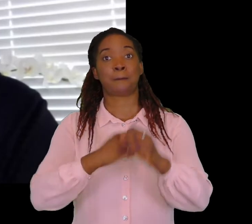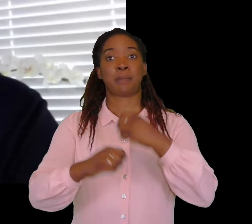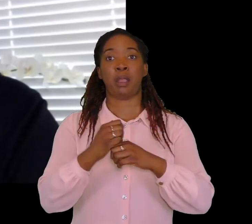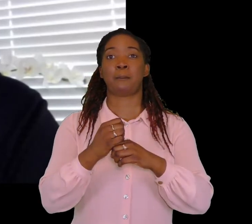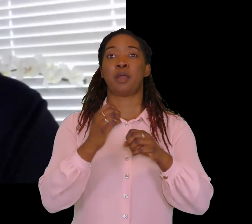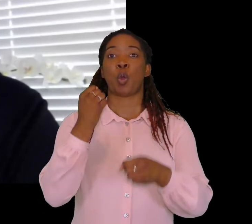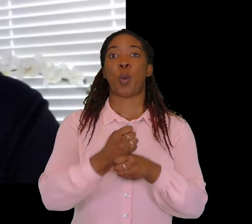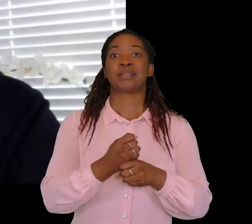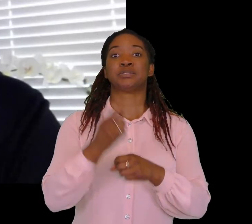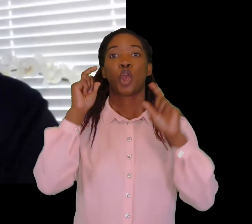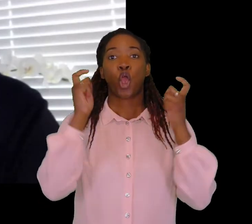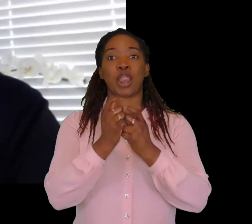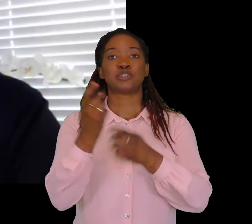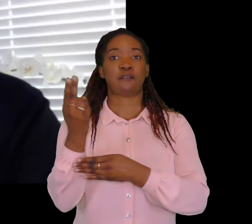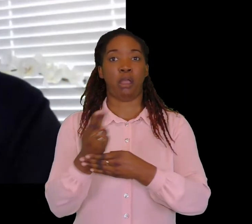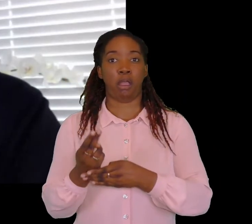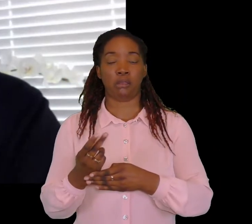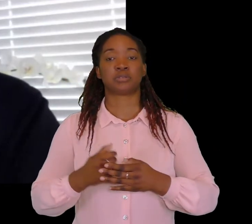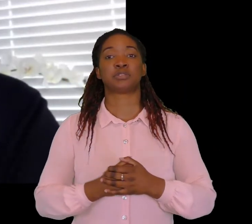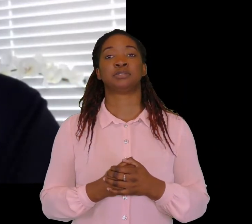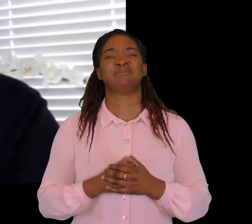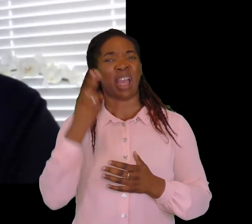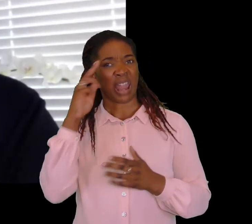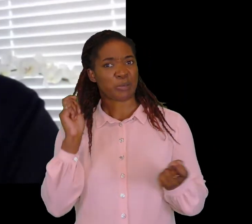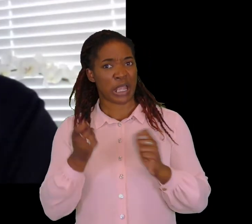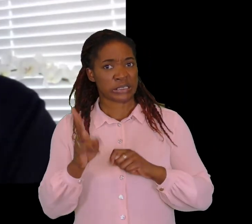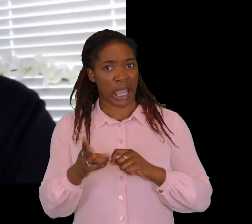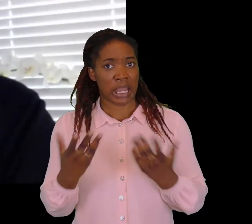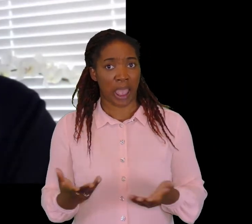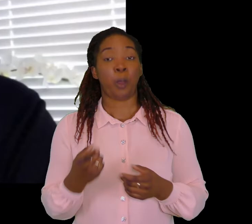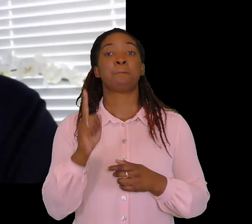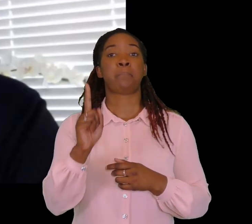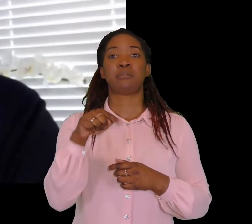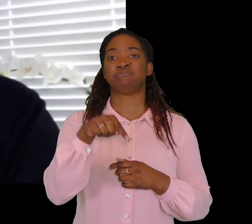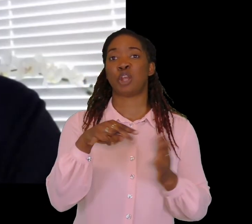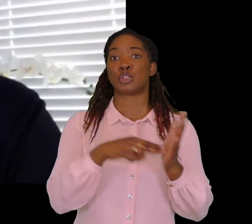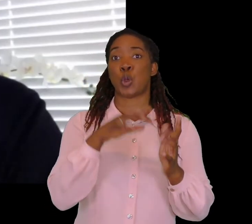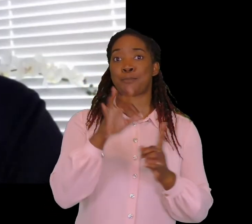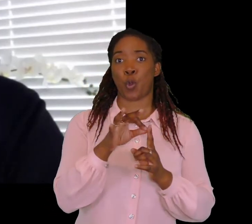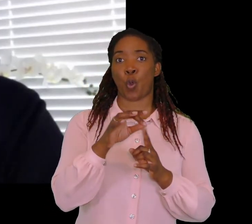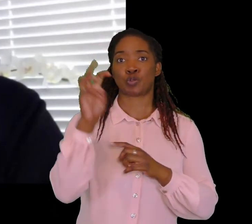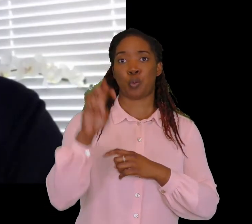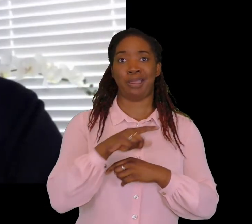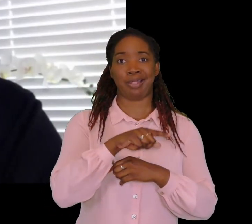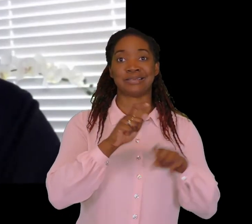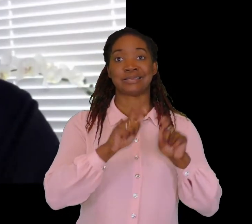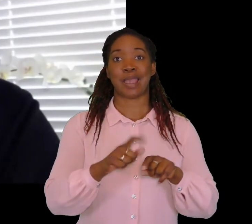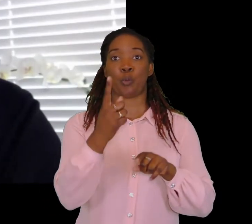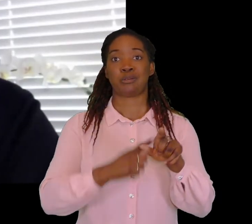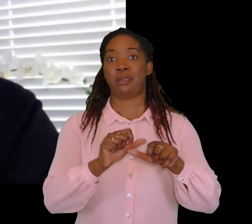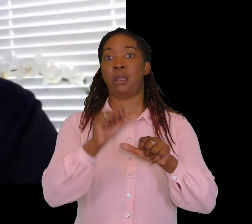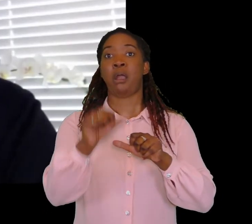and now I think it's called something else. But anyway, in Newport. And I stayed 1 year after I